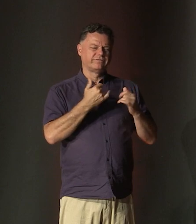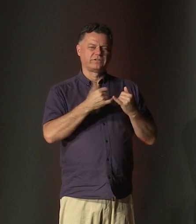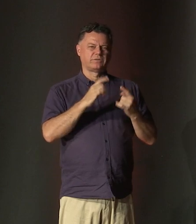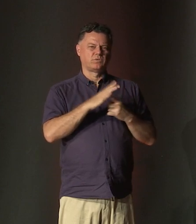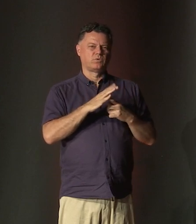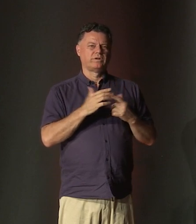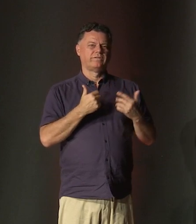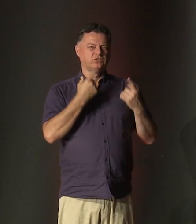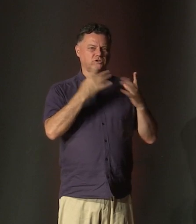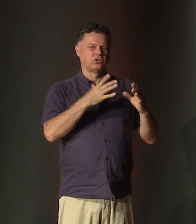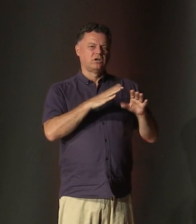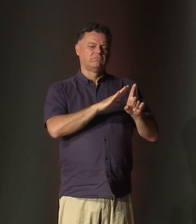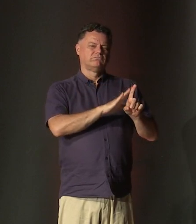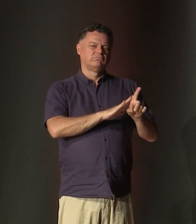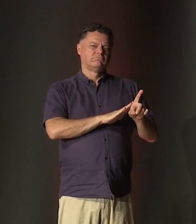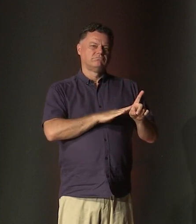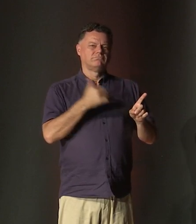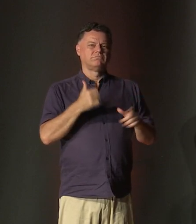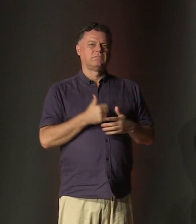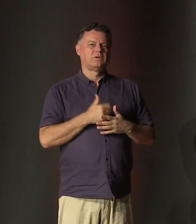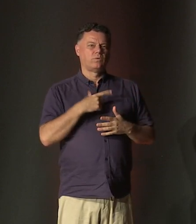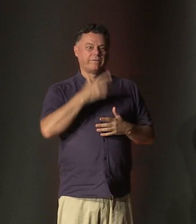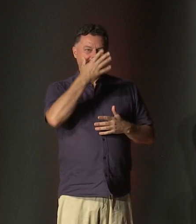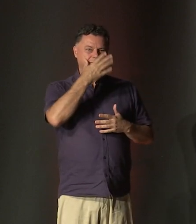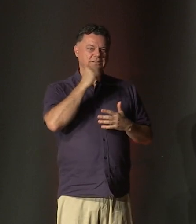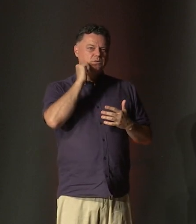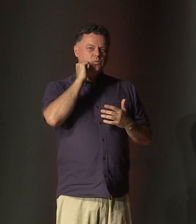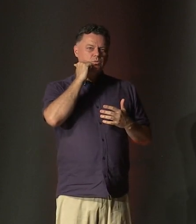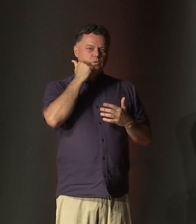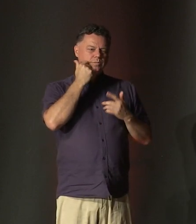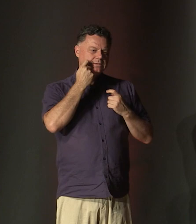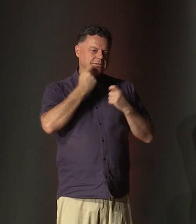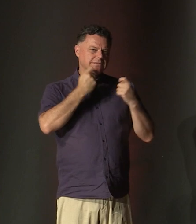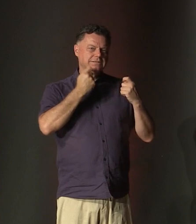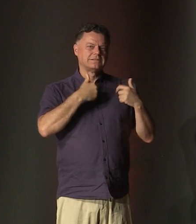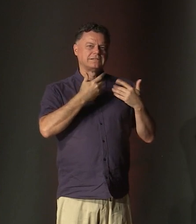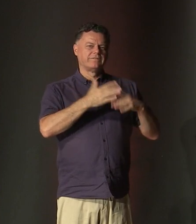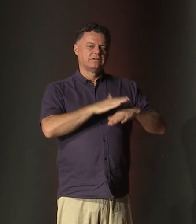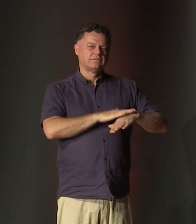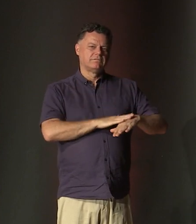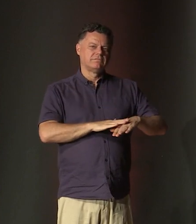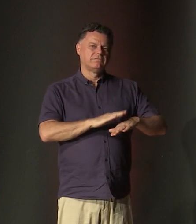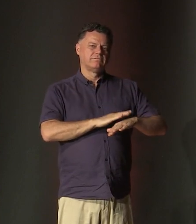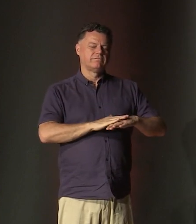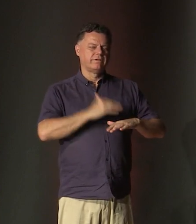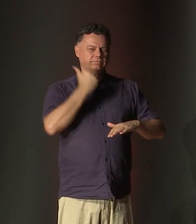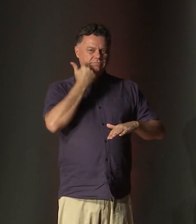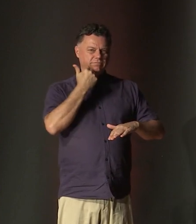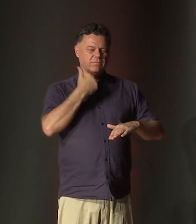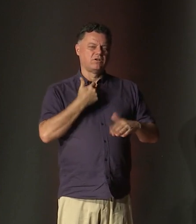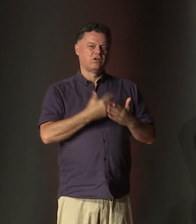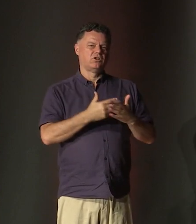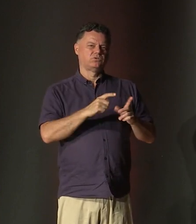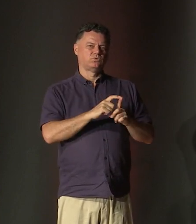when it comes to compassion. Warm, friendly, reassuring, comforting,